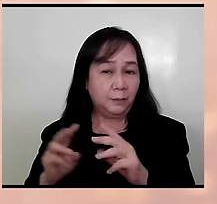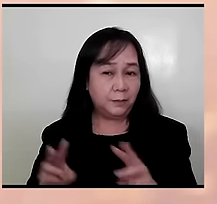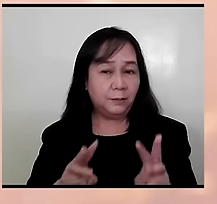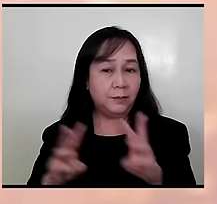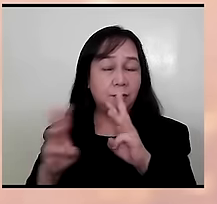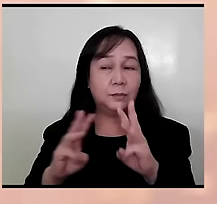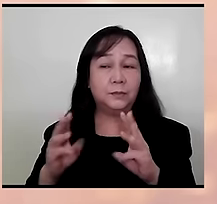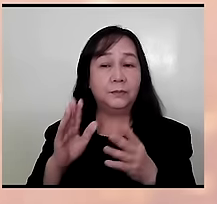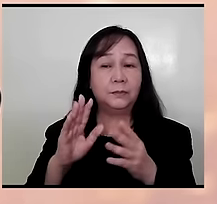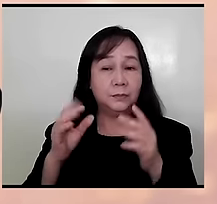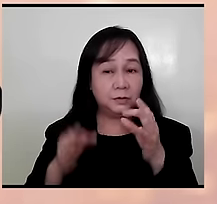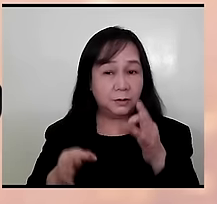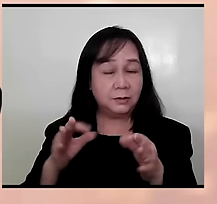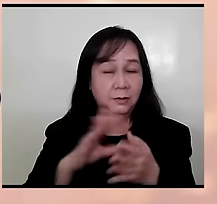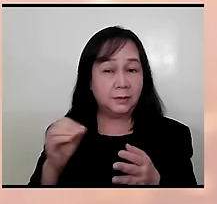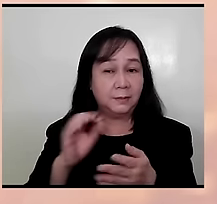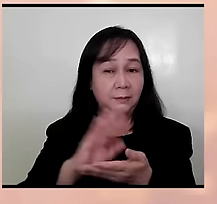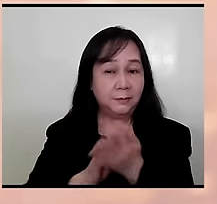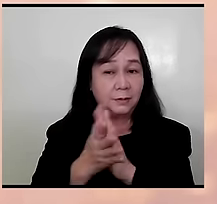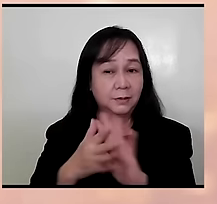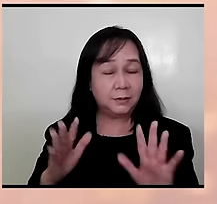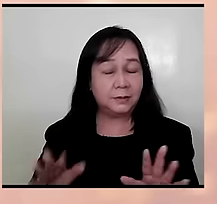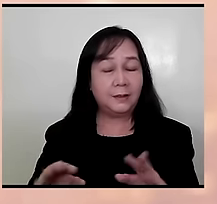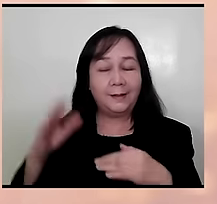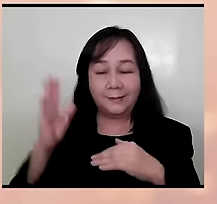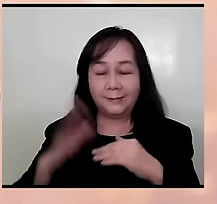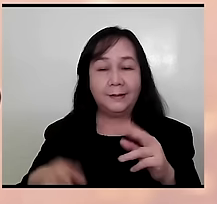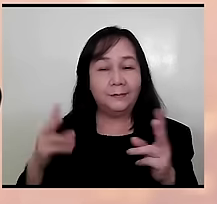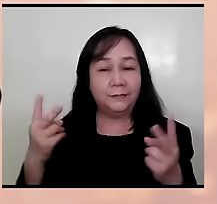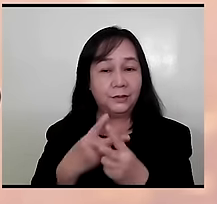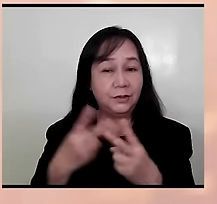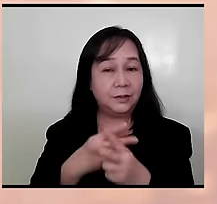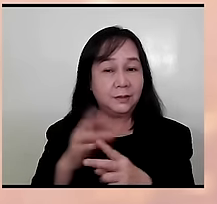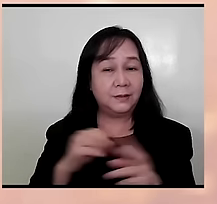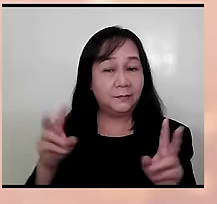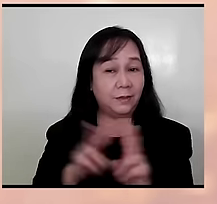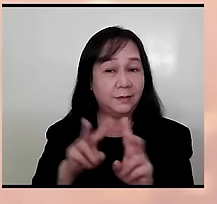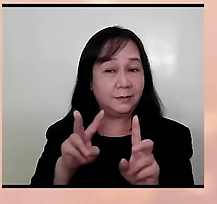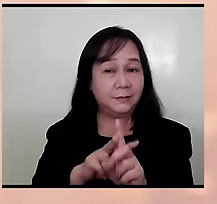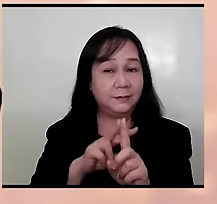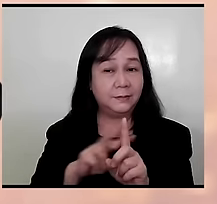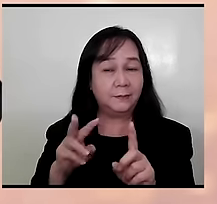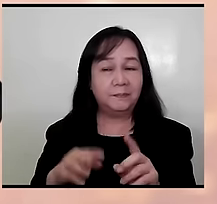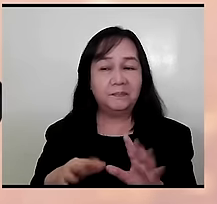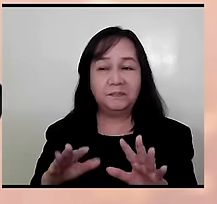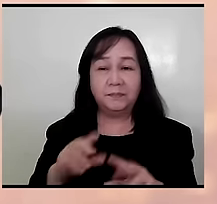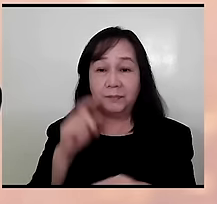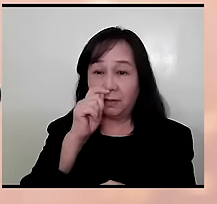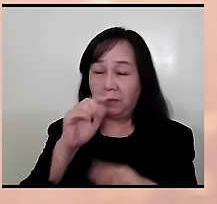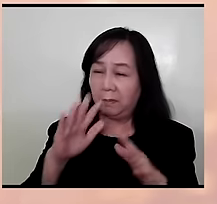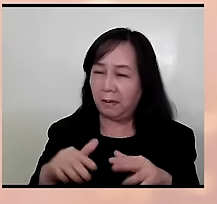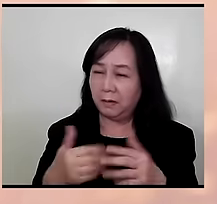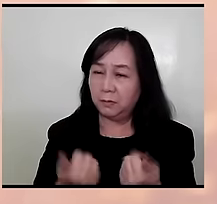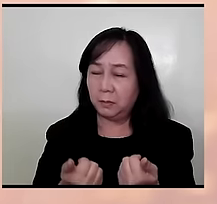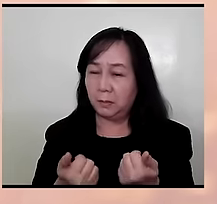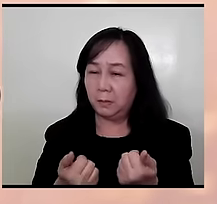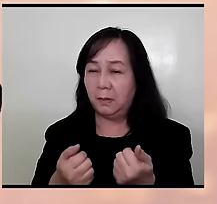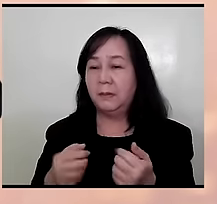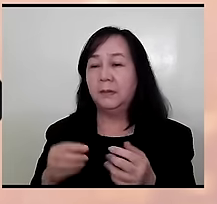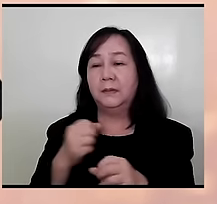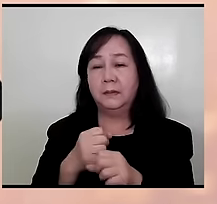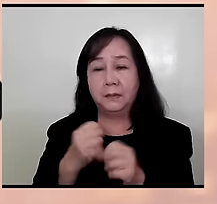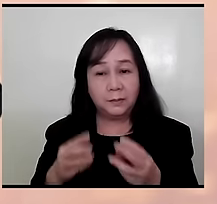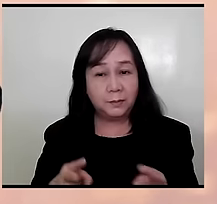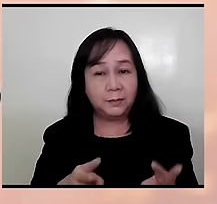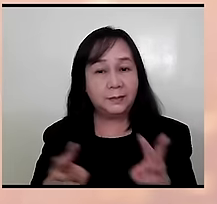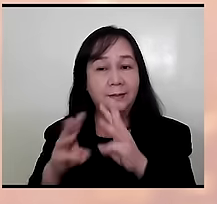peace rather than of vengeance and violence? Paano magiging daan ng